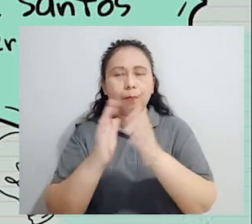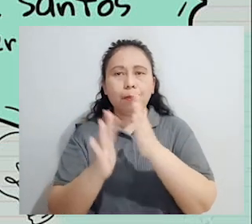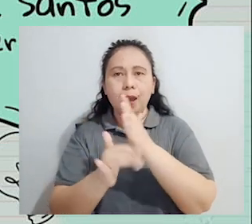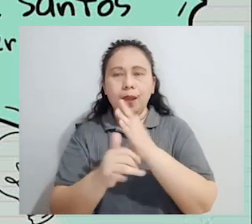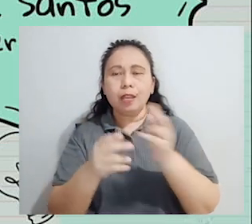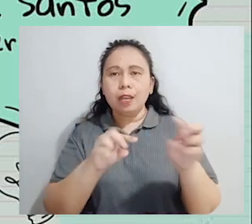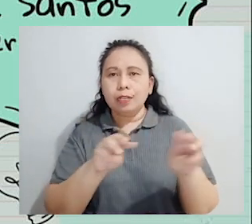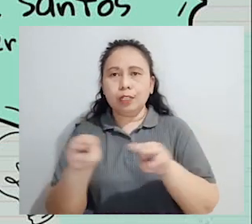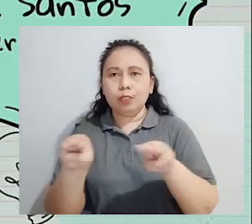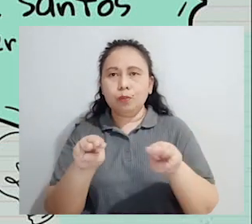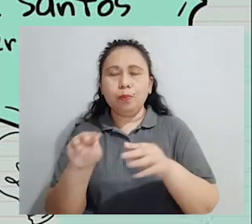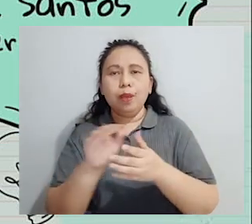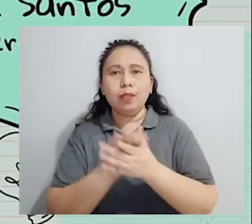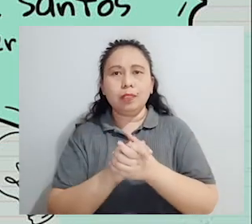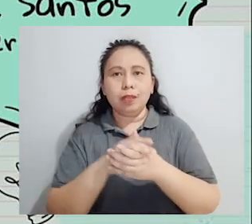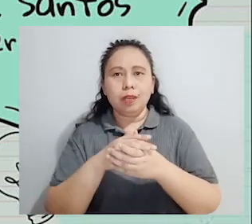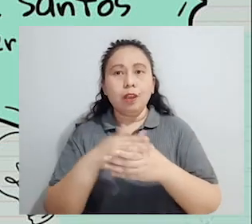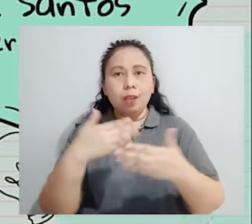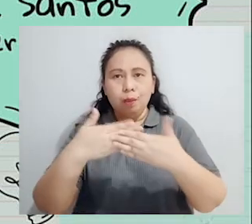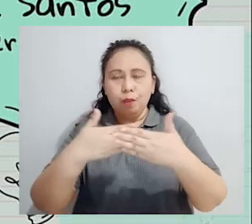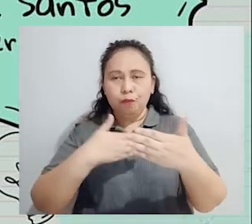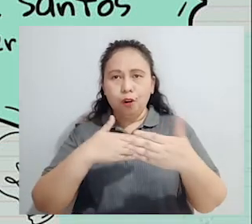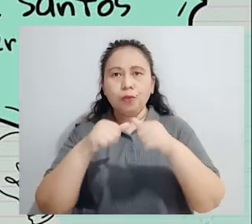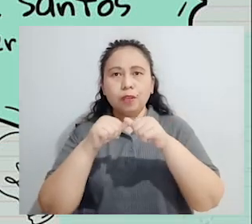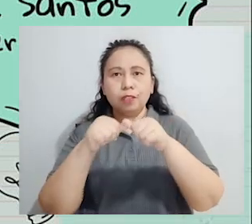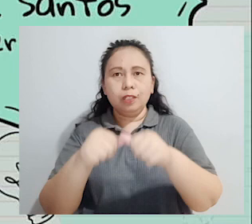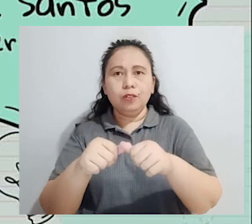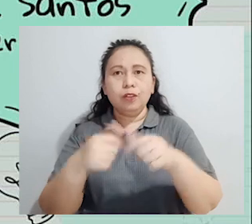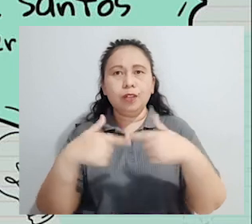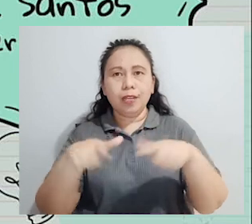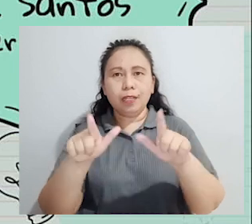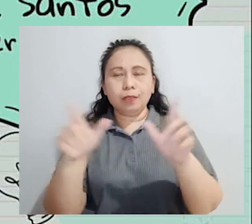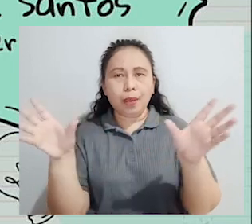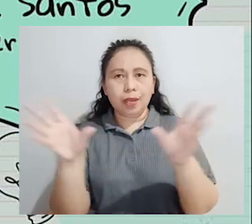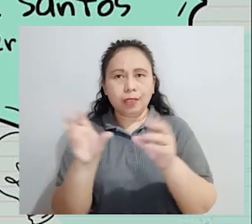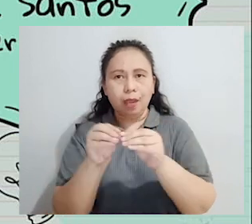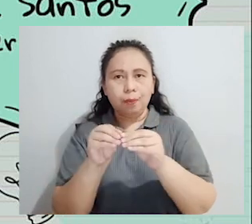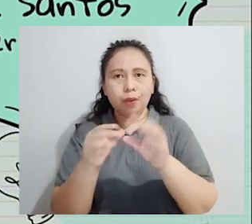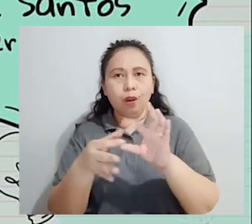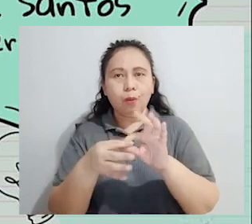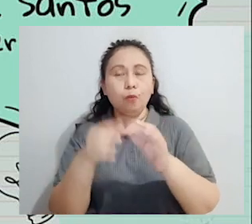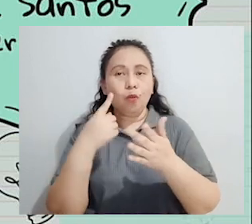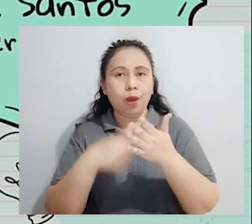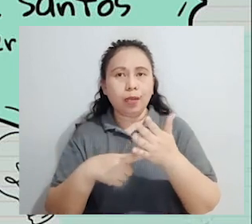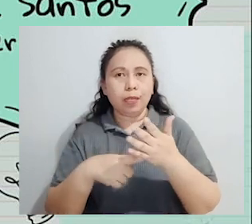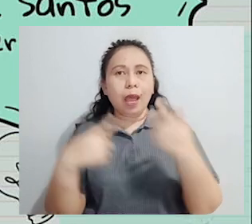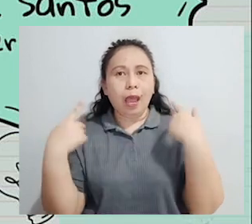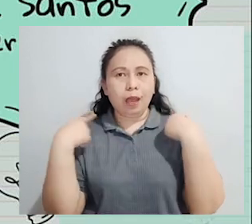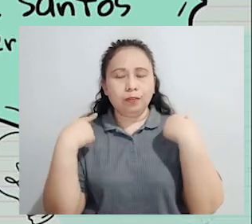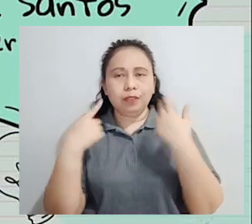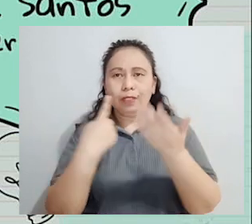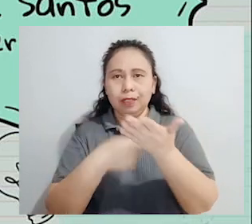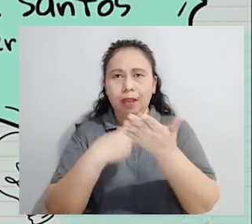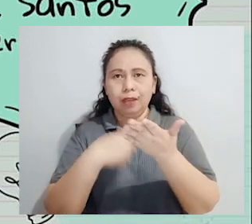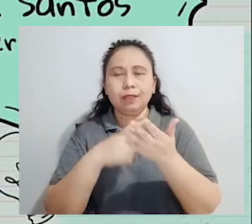movements. Before we continue, let us make a summary of what we have discussed. There are